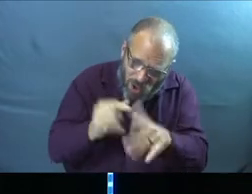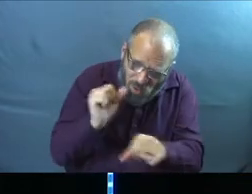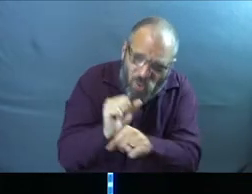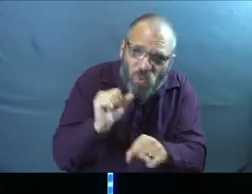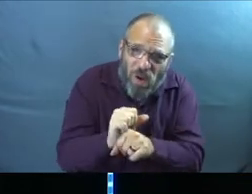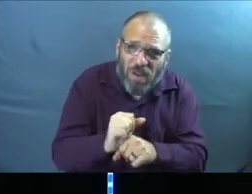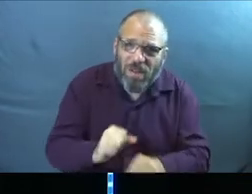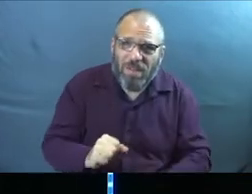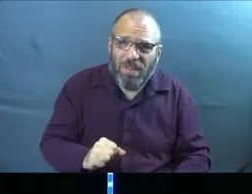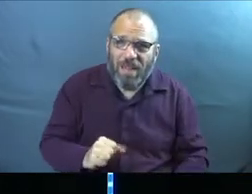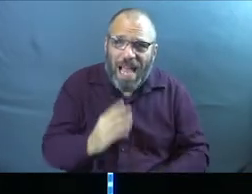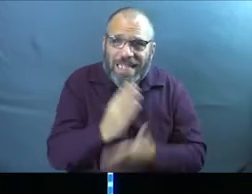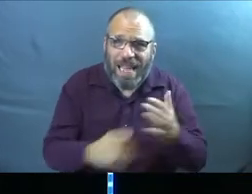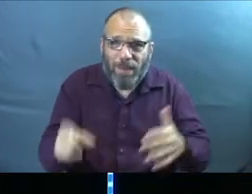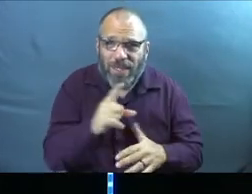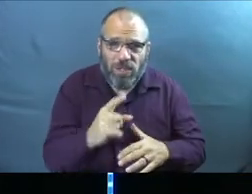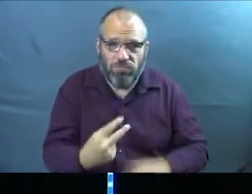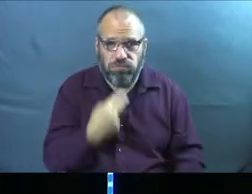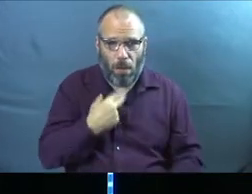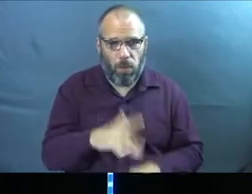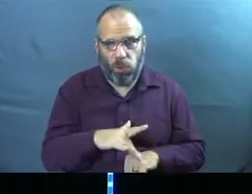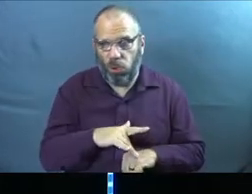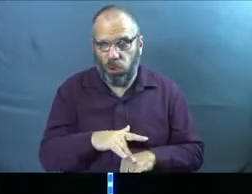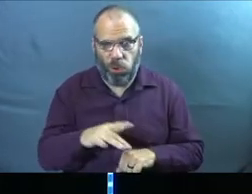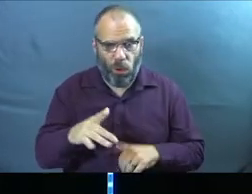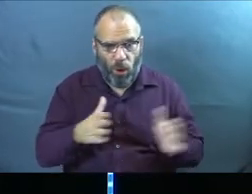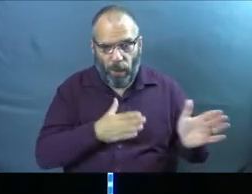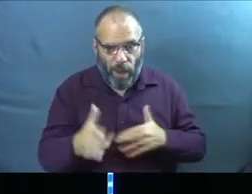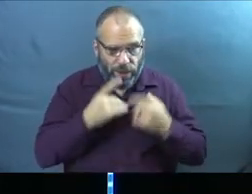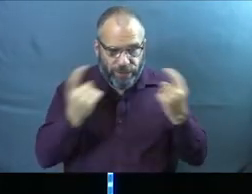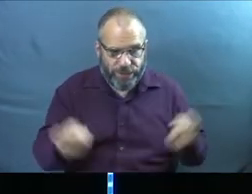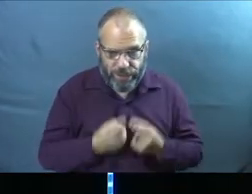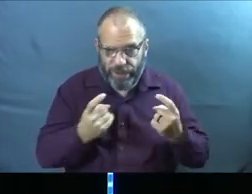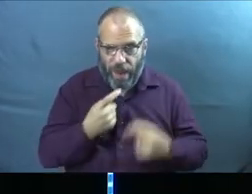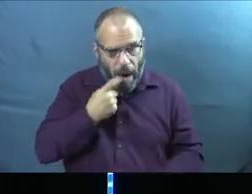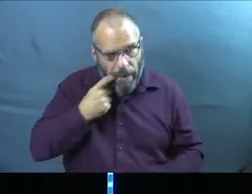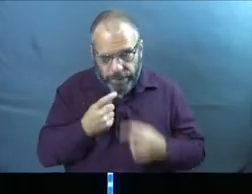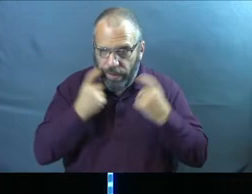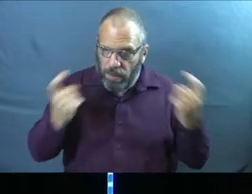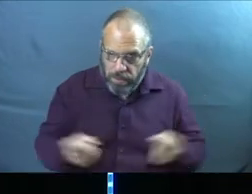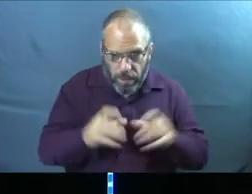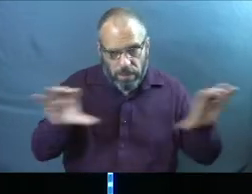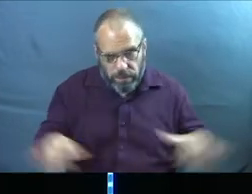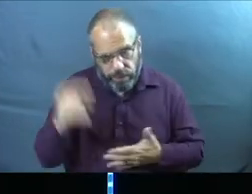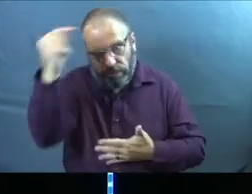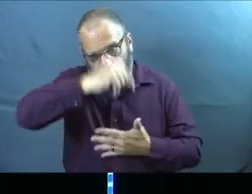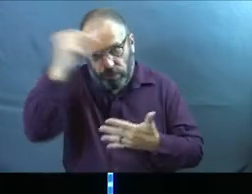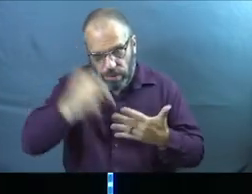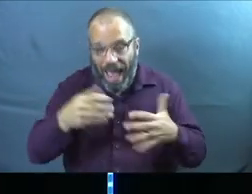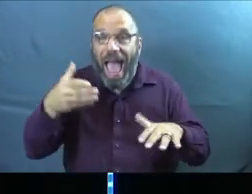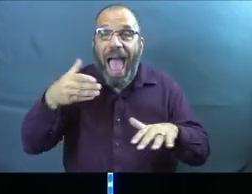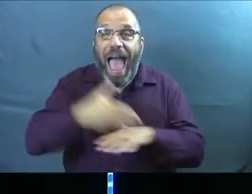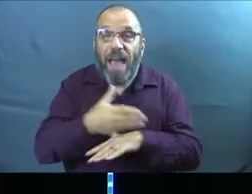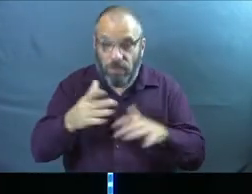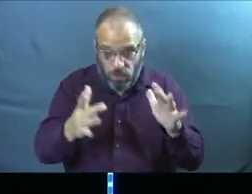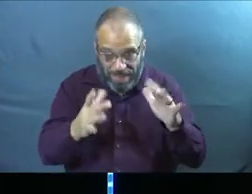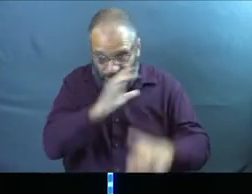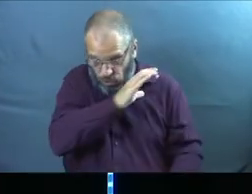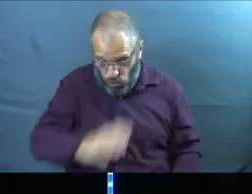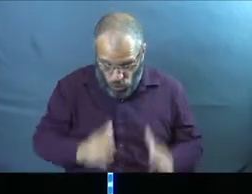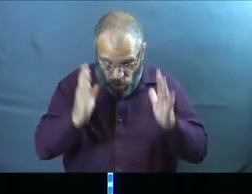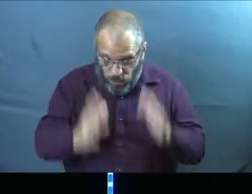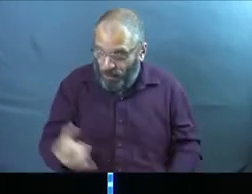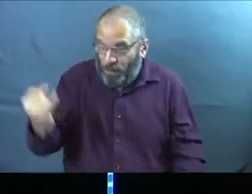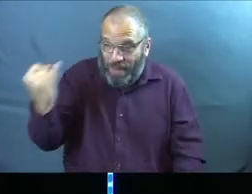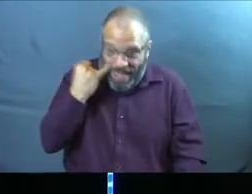work. And some of you are still stuck in the patterns of sin and the addictive sin that have happened even as you're a Christian. And you're